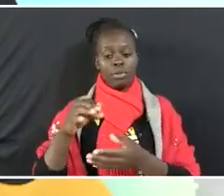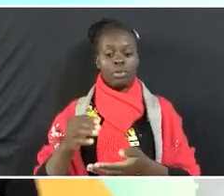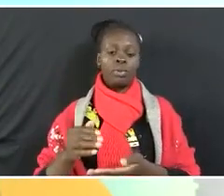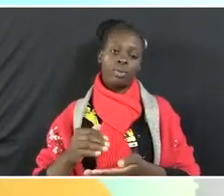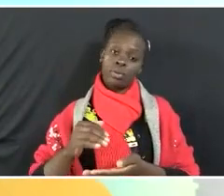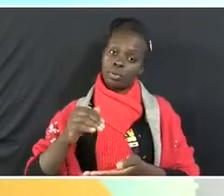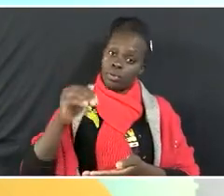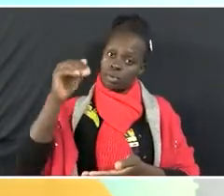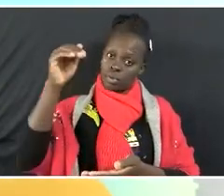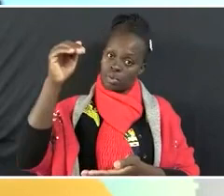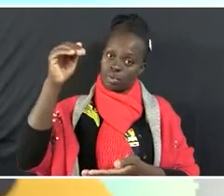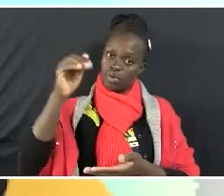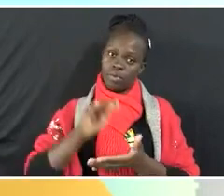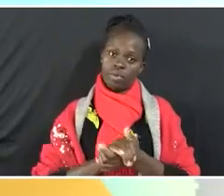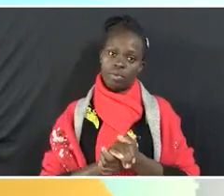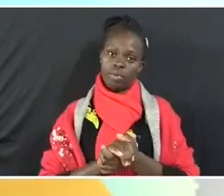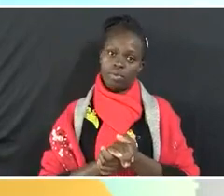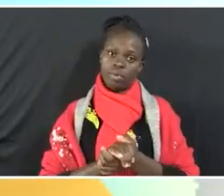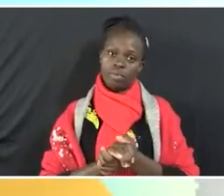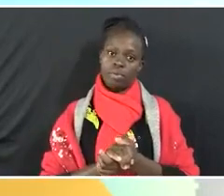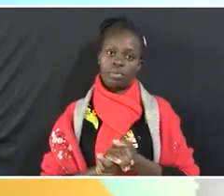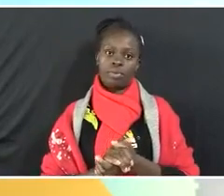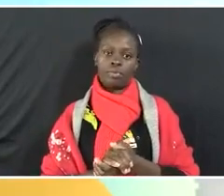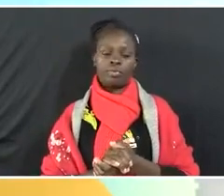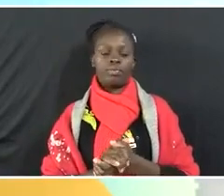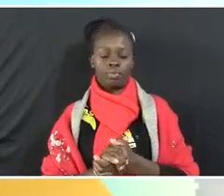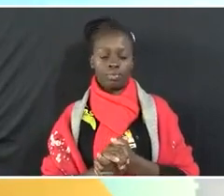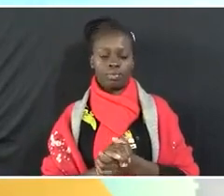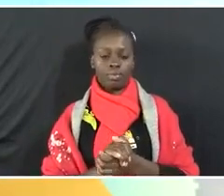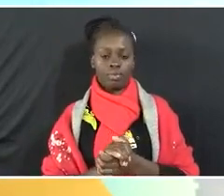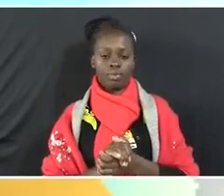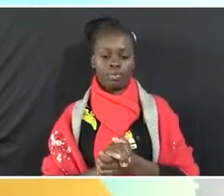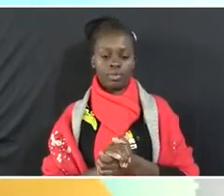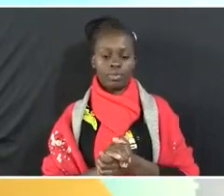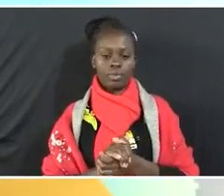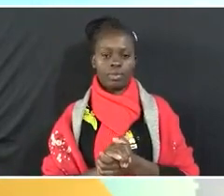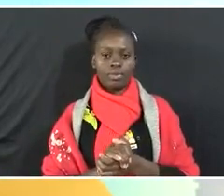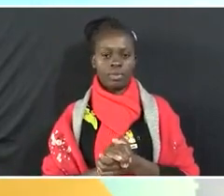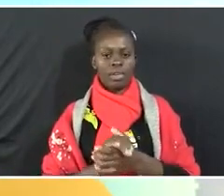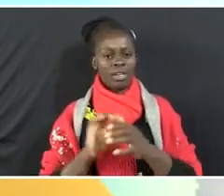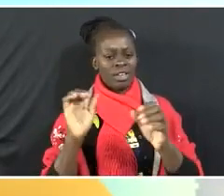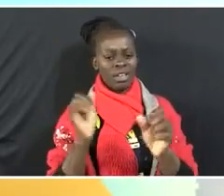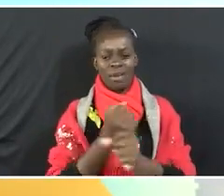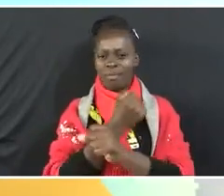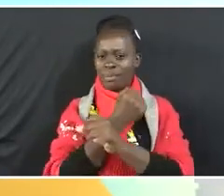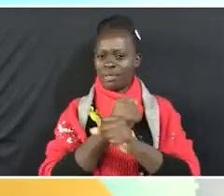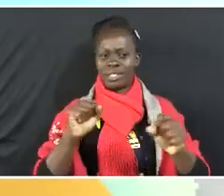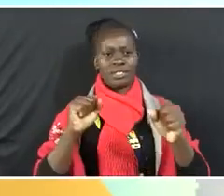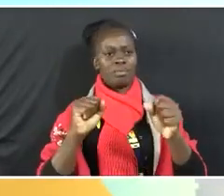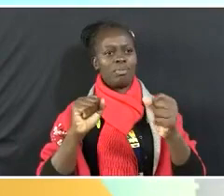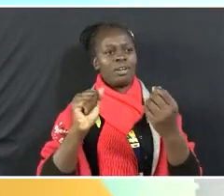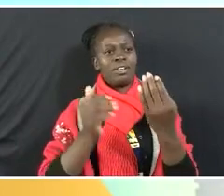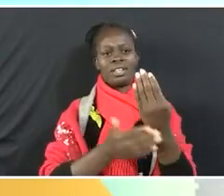an investment for us to get better. We cannot handle people with care if we are not